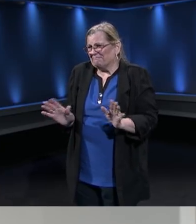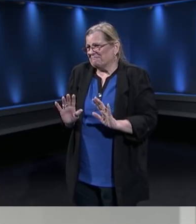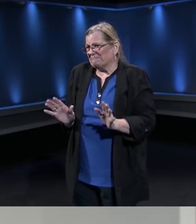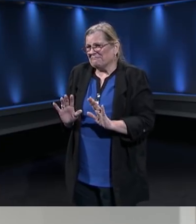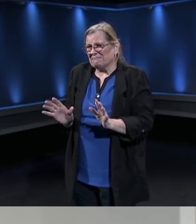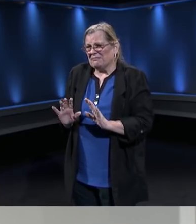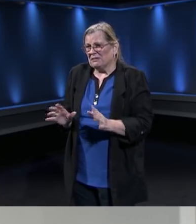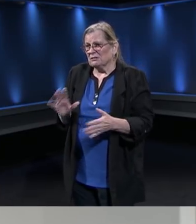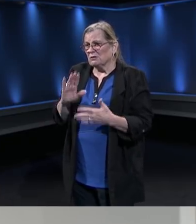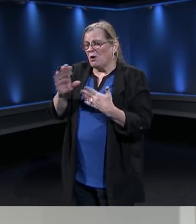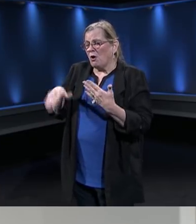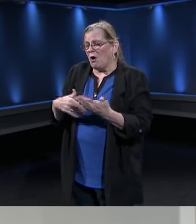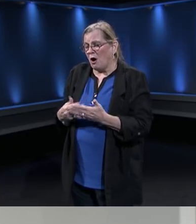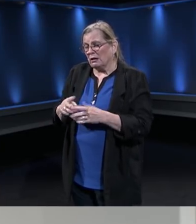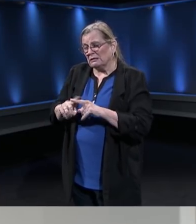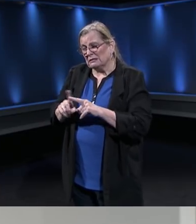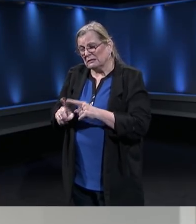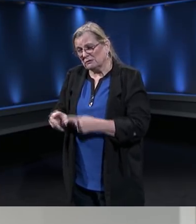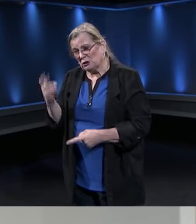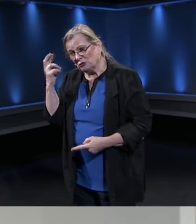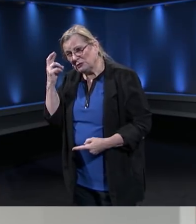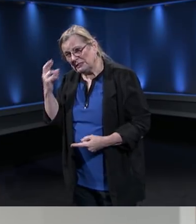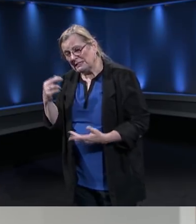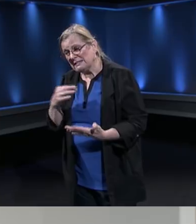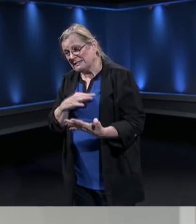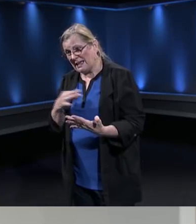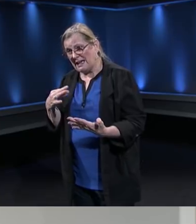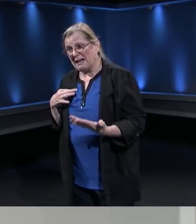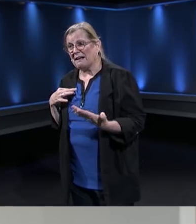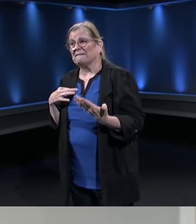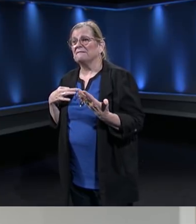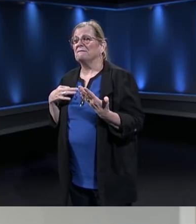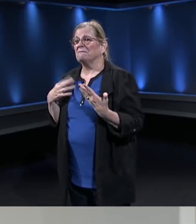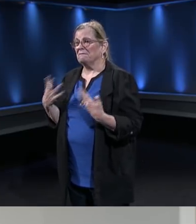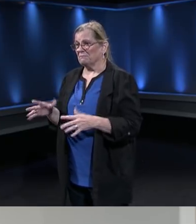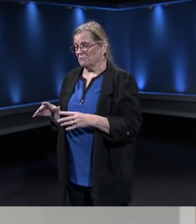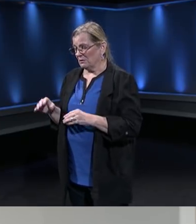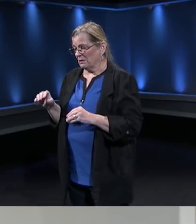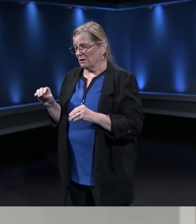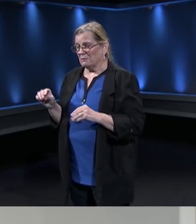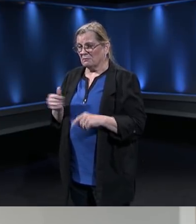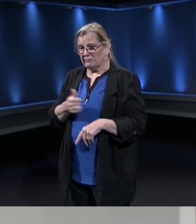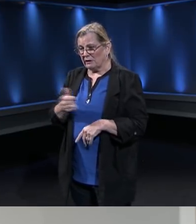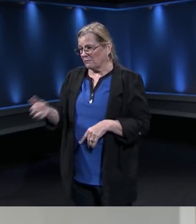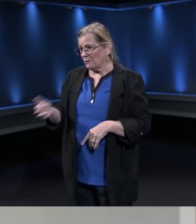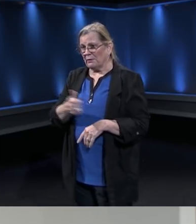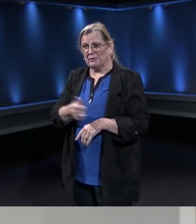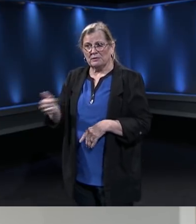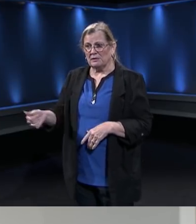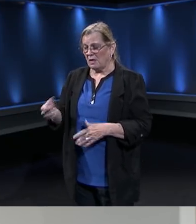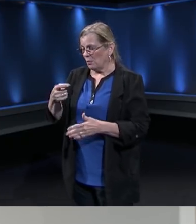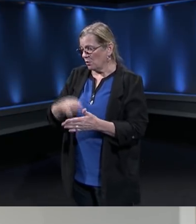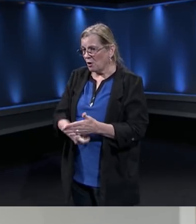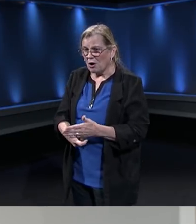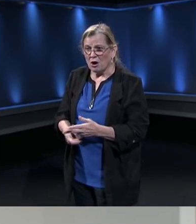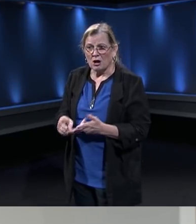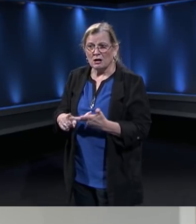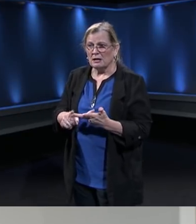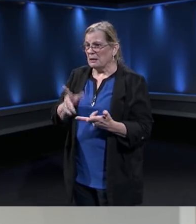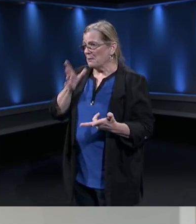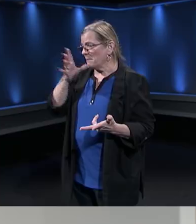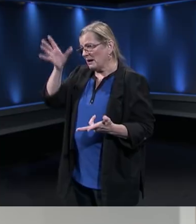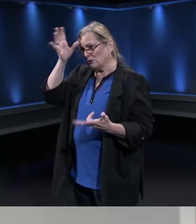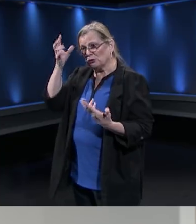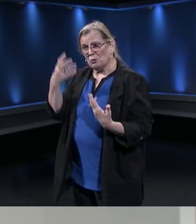reasons, staffing, the cost, and already the staff and parents who've adjusted their schedules to the start